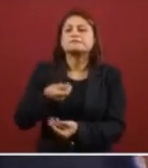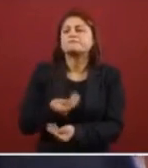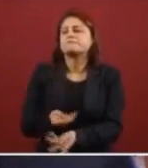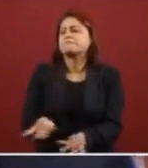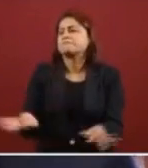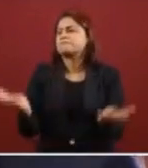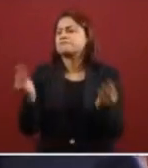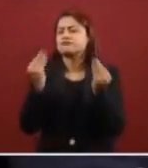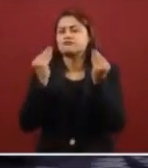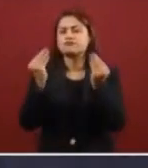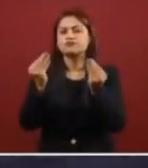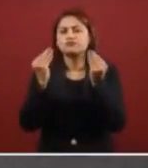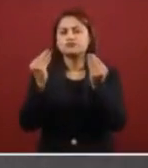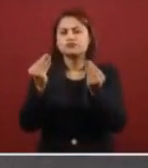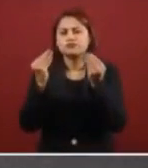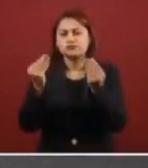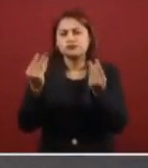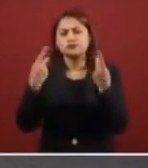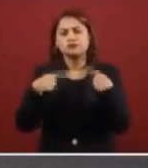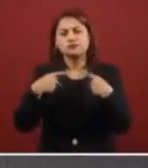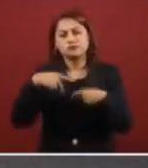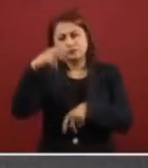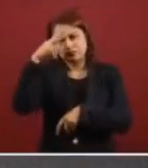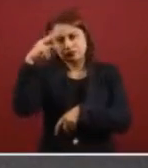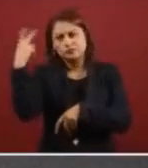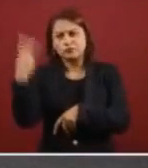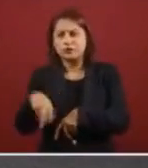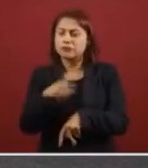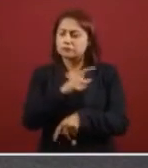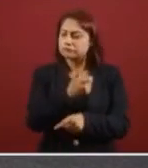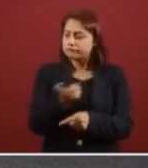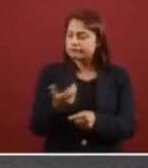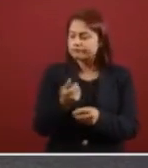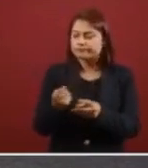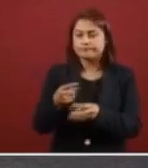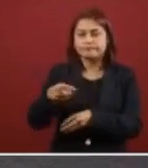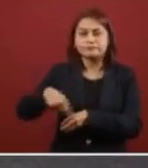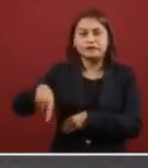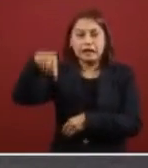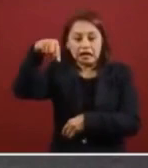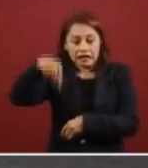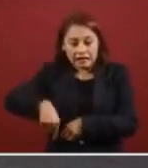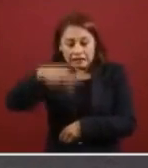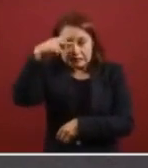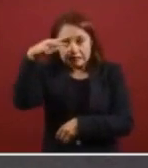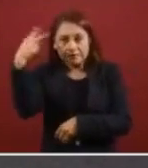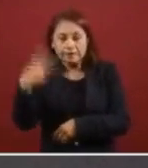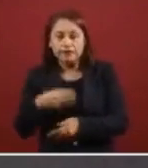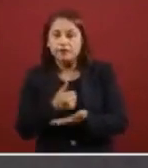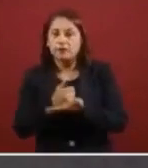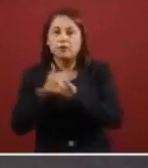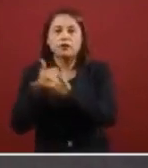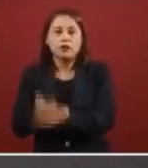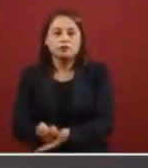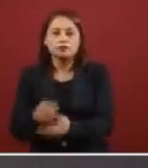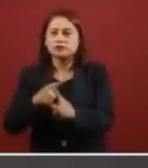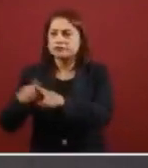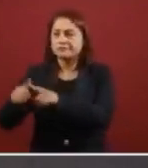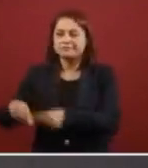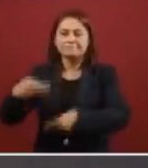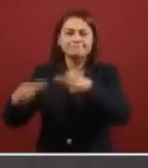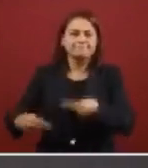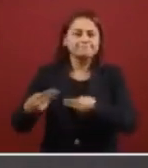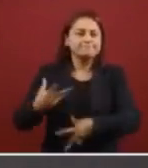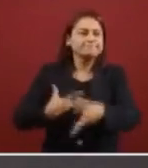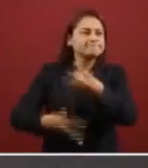to millions of Mexicans, that it helps the economies in the regions